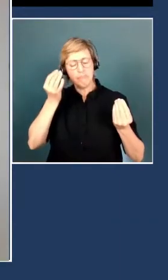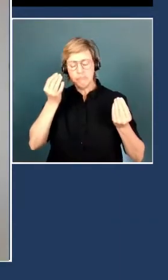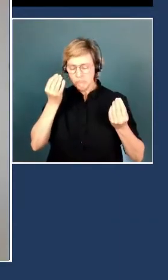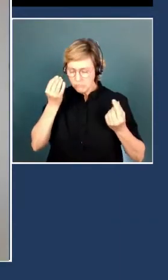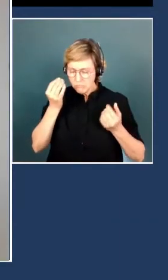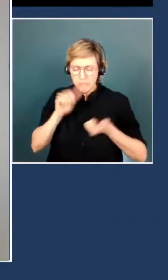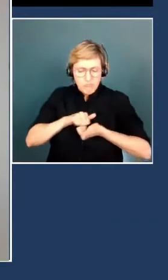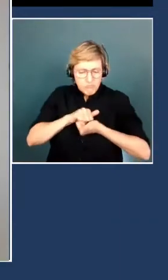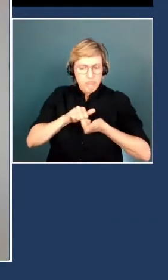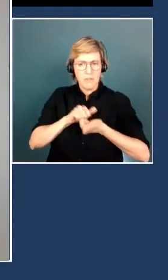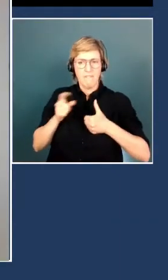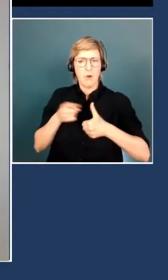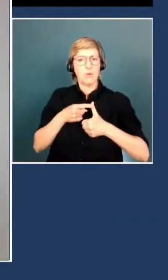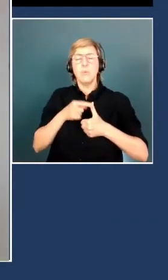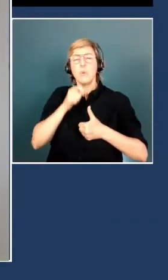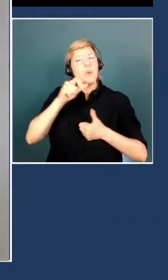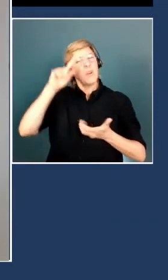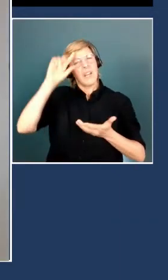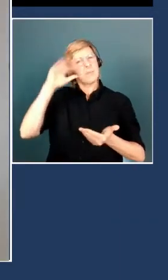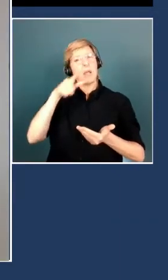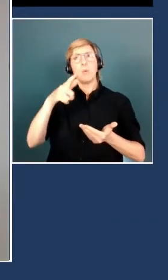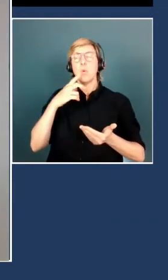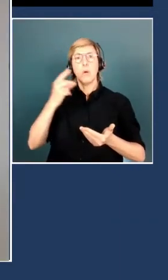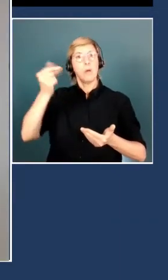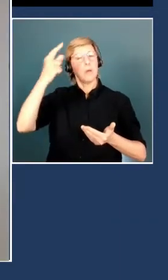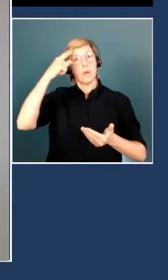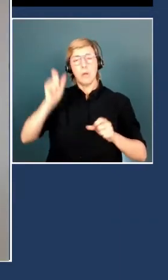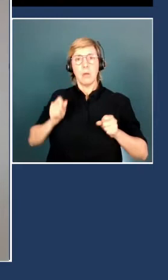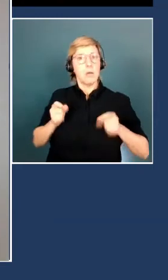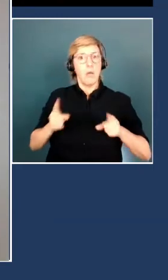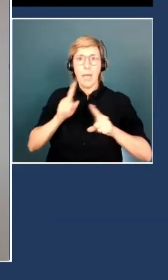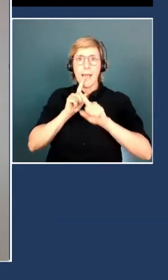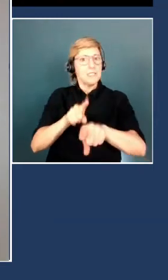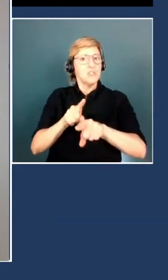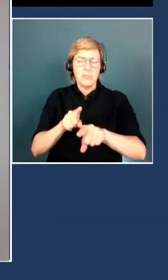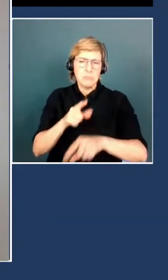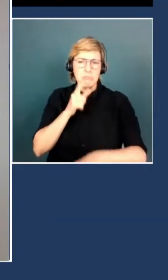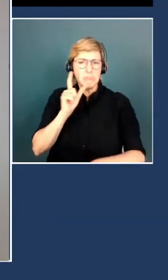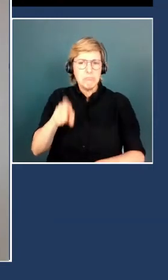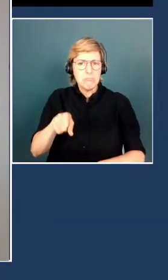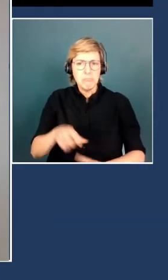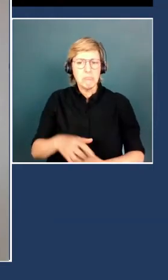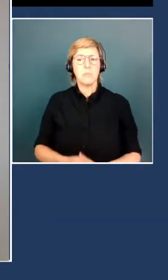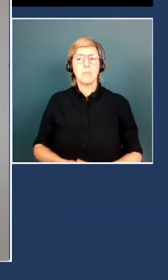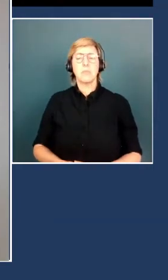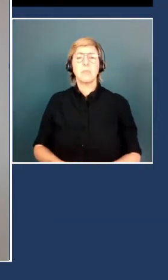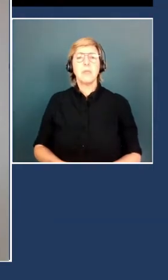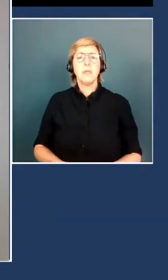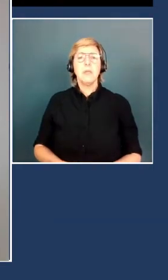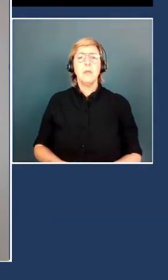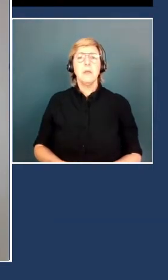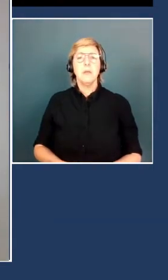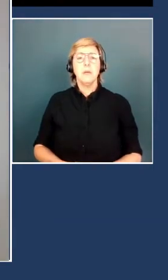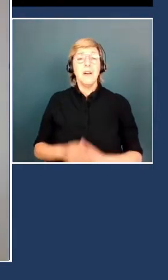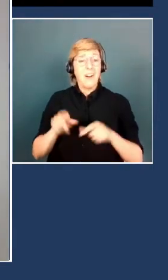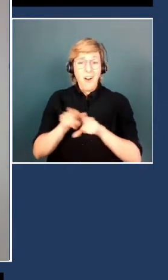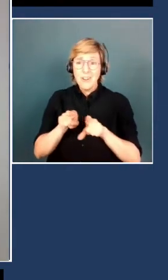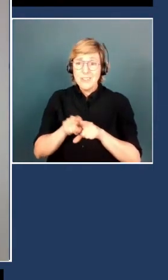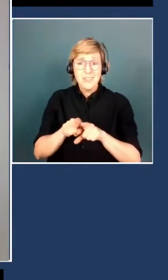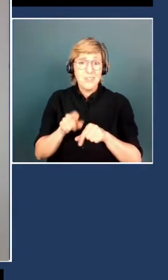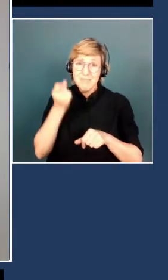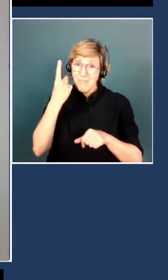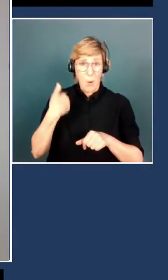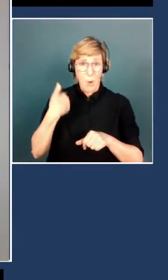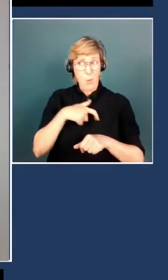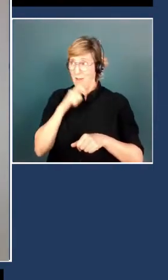an answer on the top of your head. And I always just like to mention, we don't look for